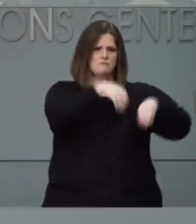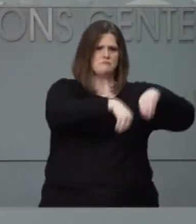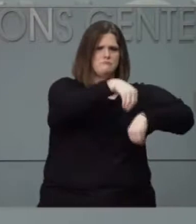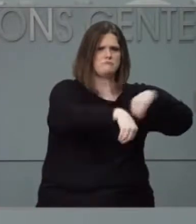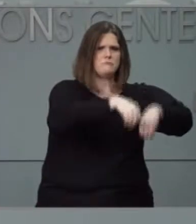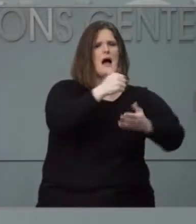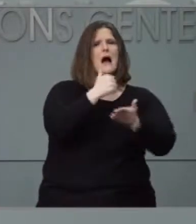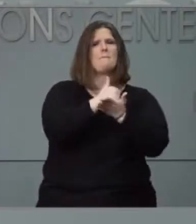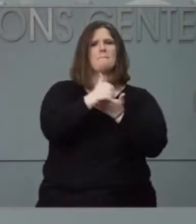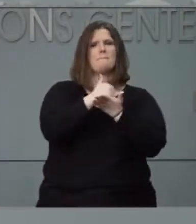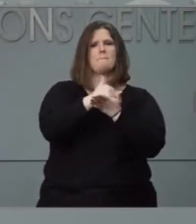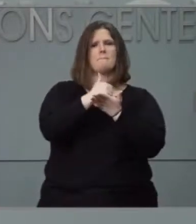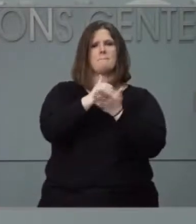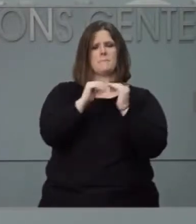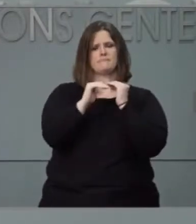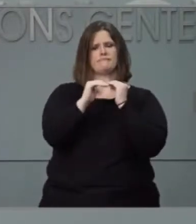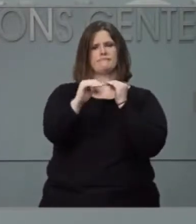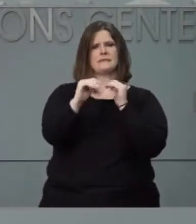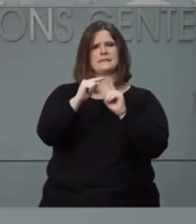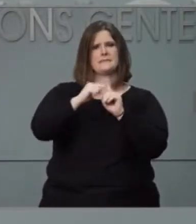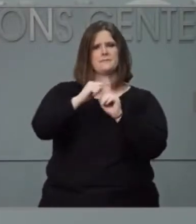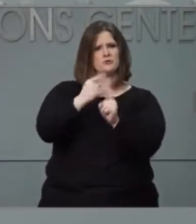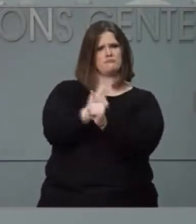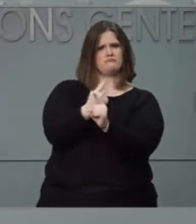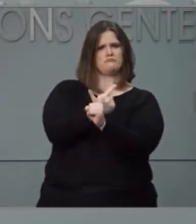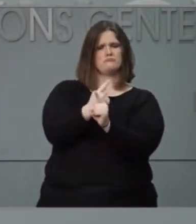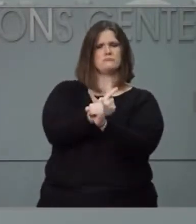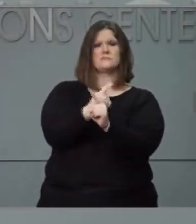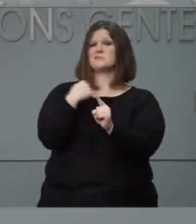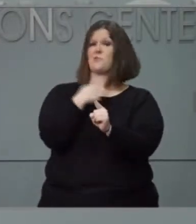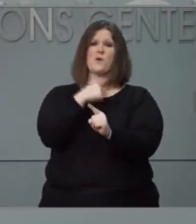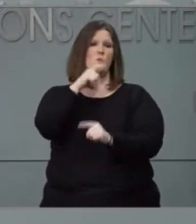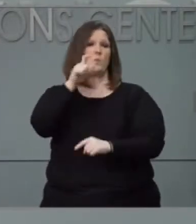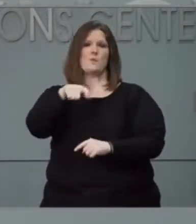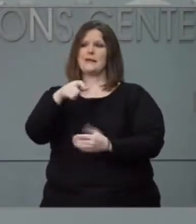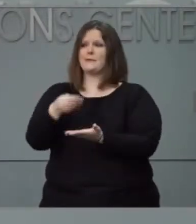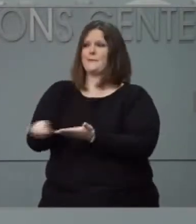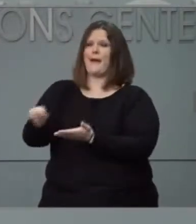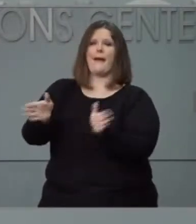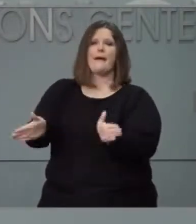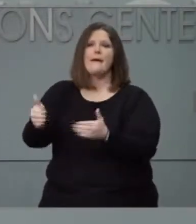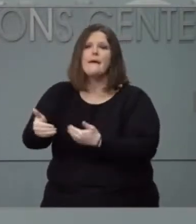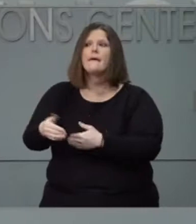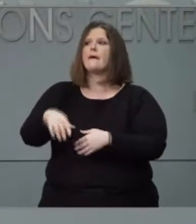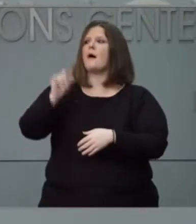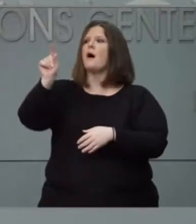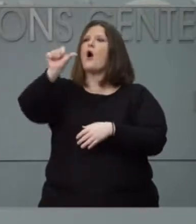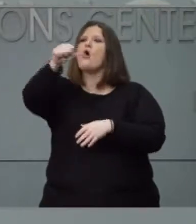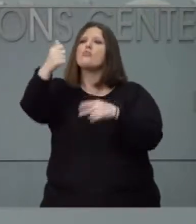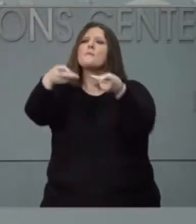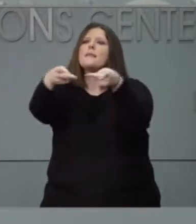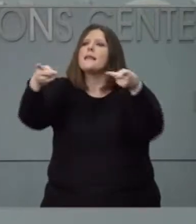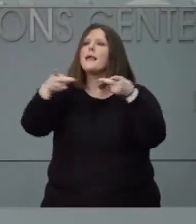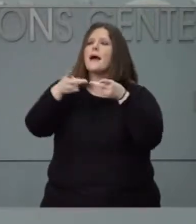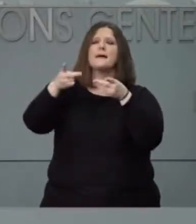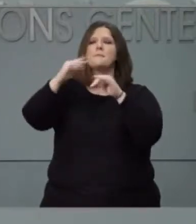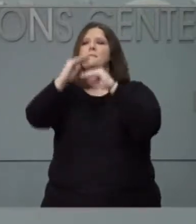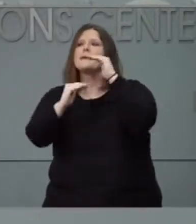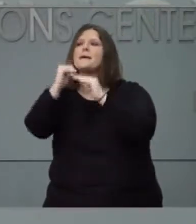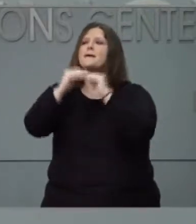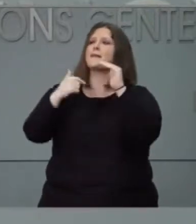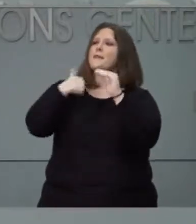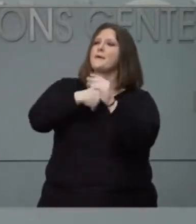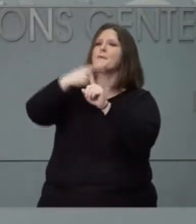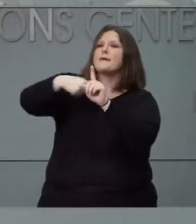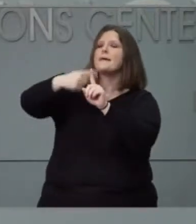appropriate temperatures. So we haven't needed to purchase ultra cold storage facilities or other mechanisms. So Pfizer has taken